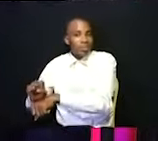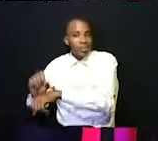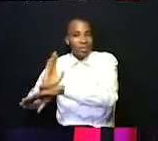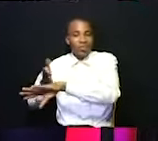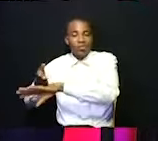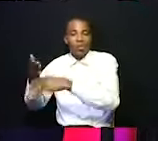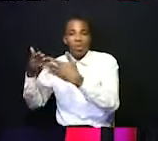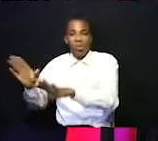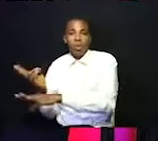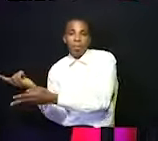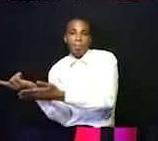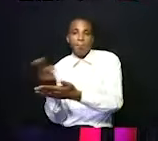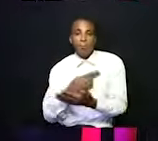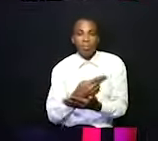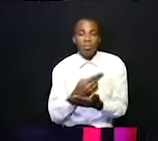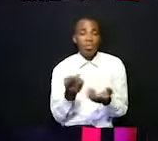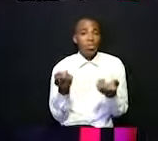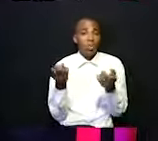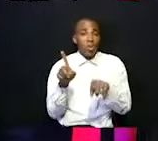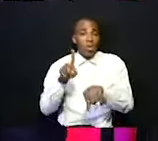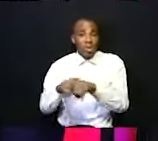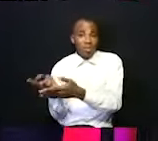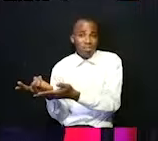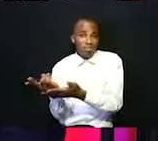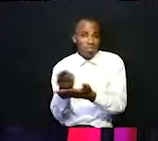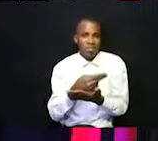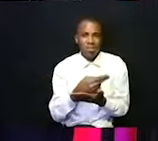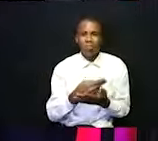they have lost a lot of steam so far as their worship was